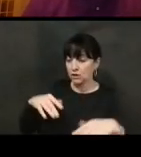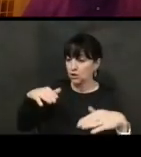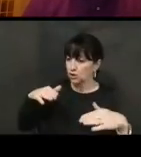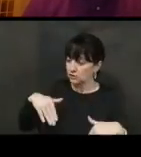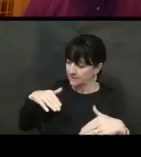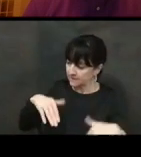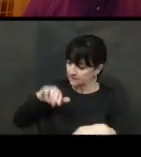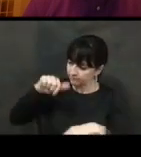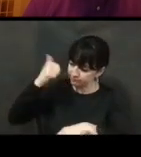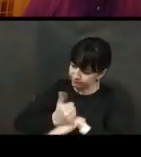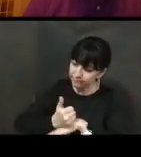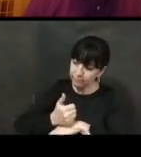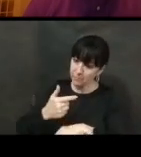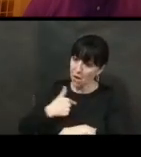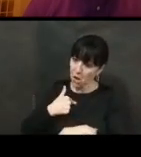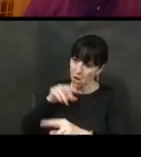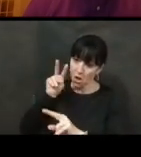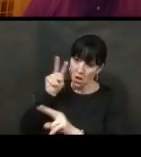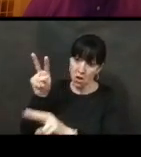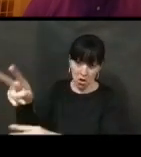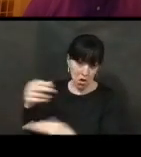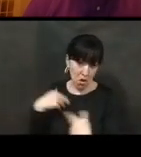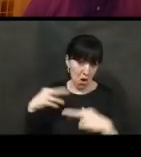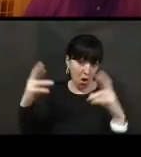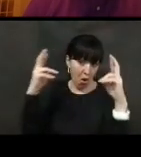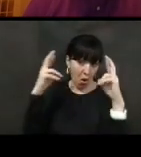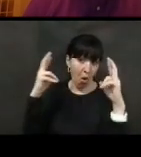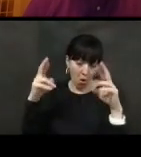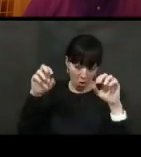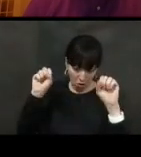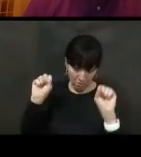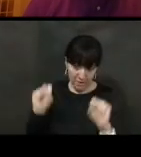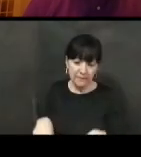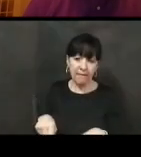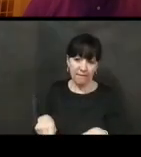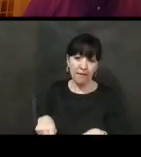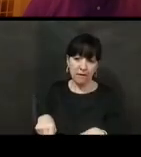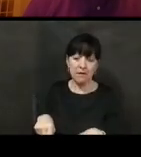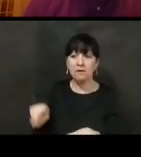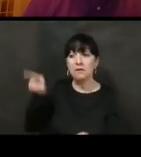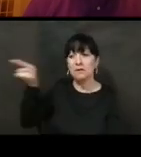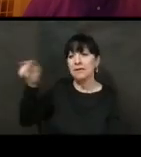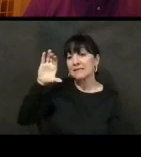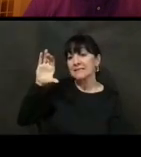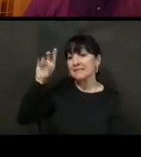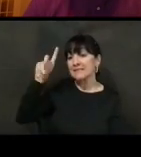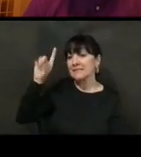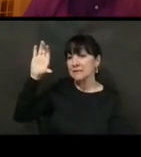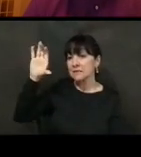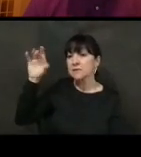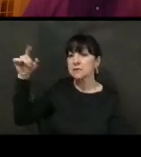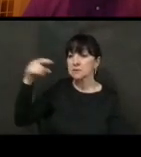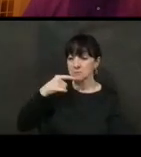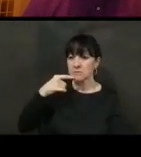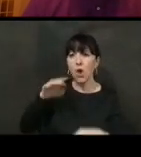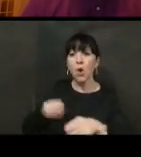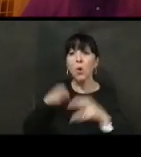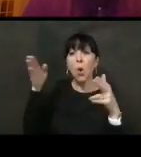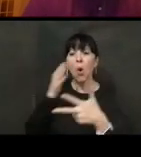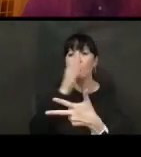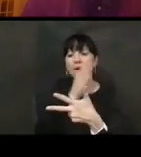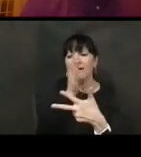fall. I think the CDC guidelines do recommend that by the time you're in phase 2, schools may be able to